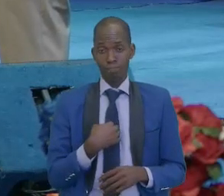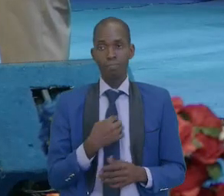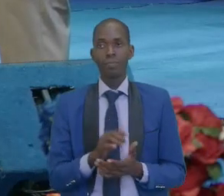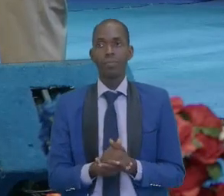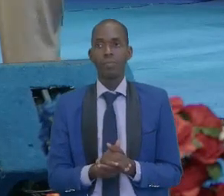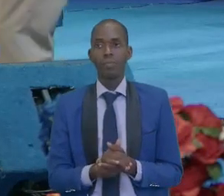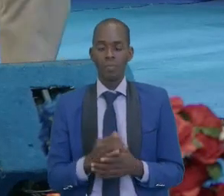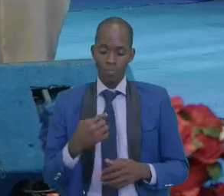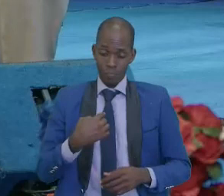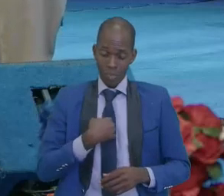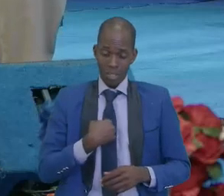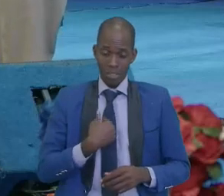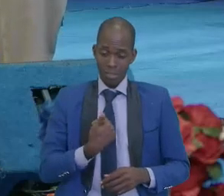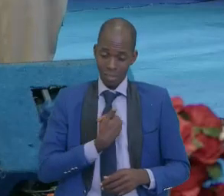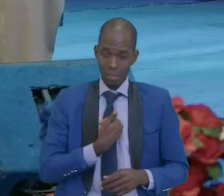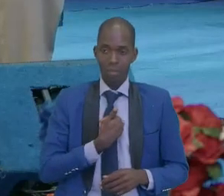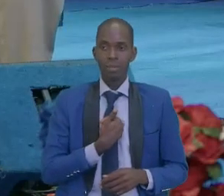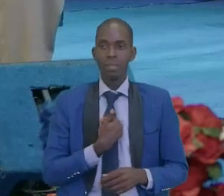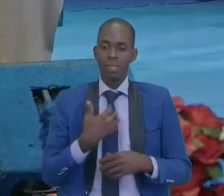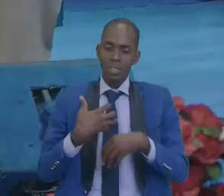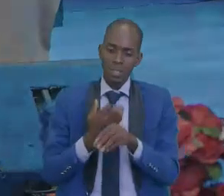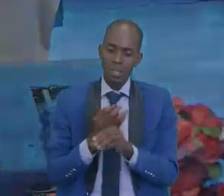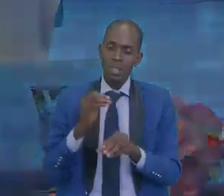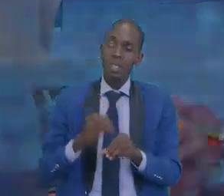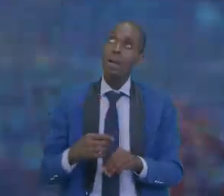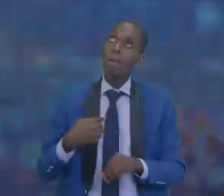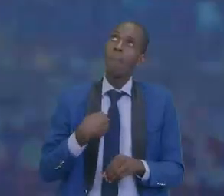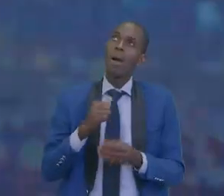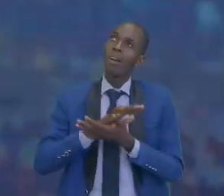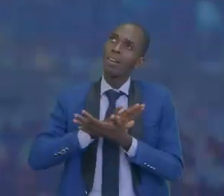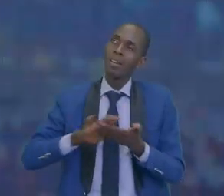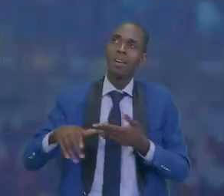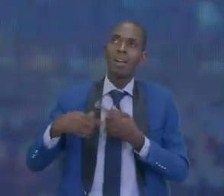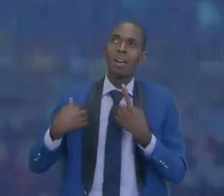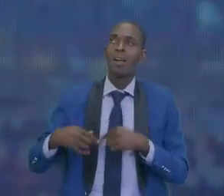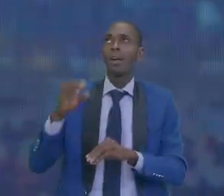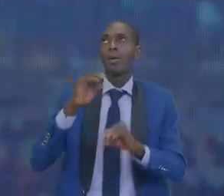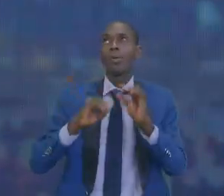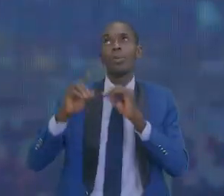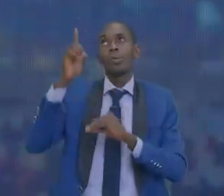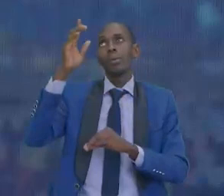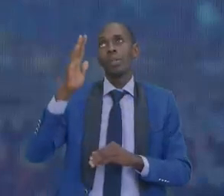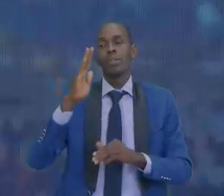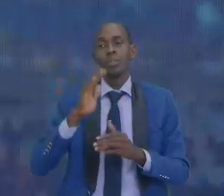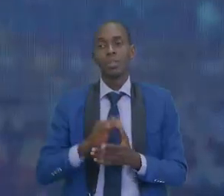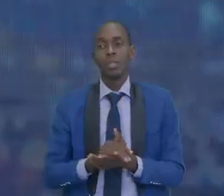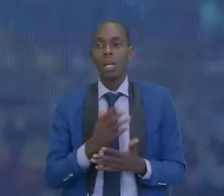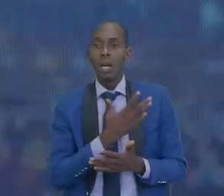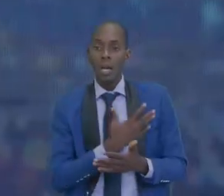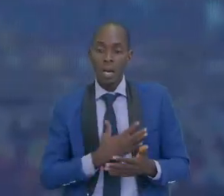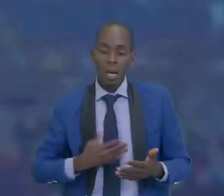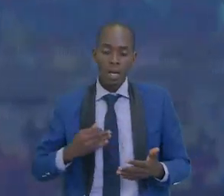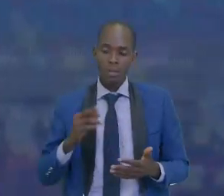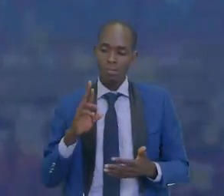Me, creating me a clean heart, oh God, and renew